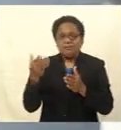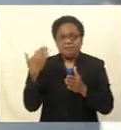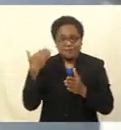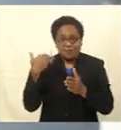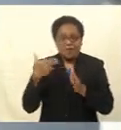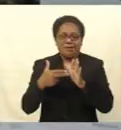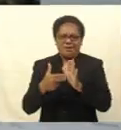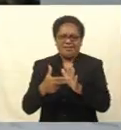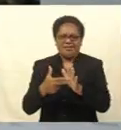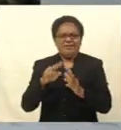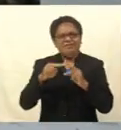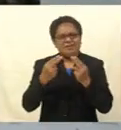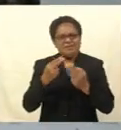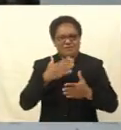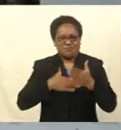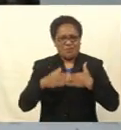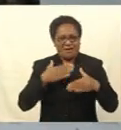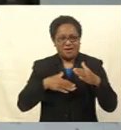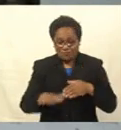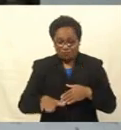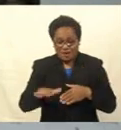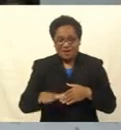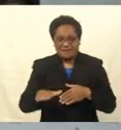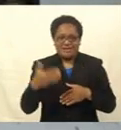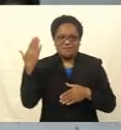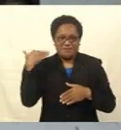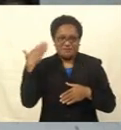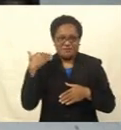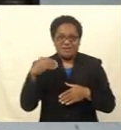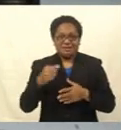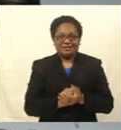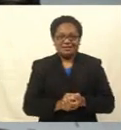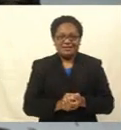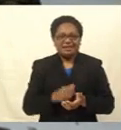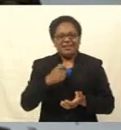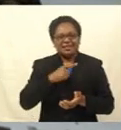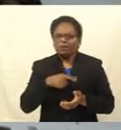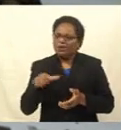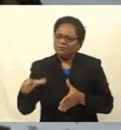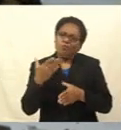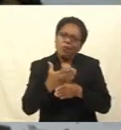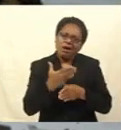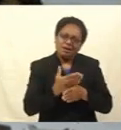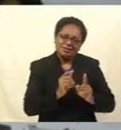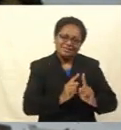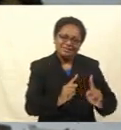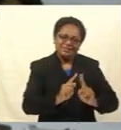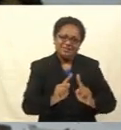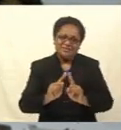off then, and it was one of the reasons Ayaz did a few odd jobs.